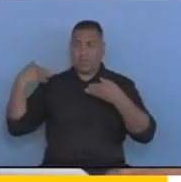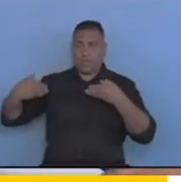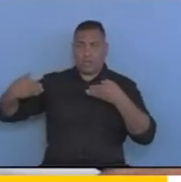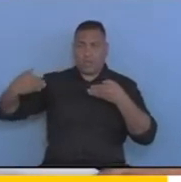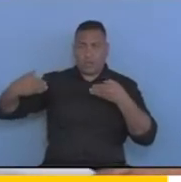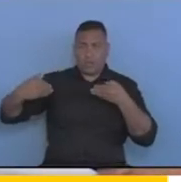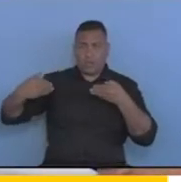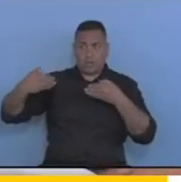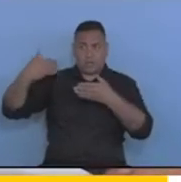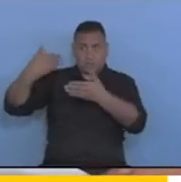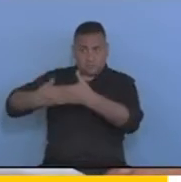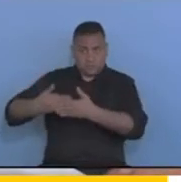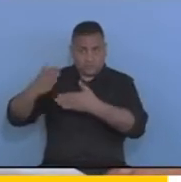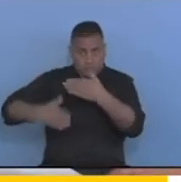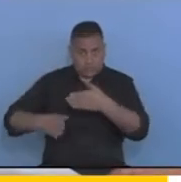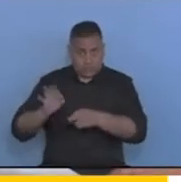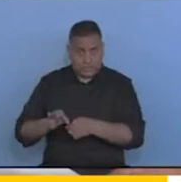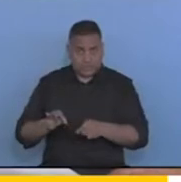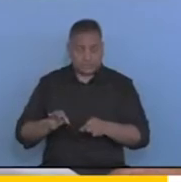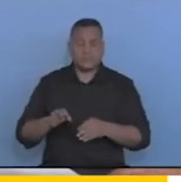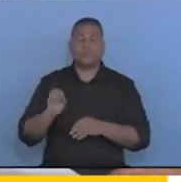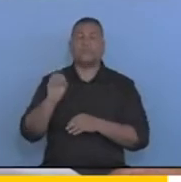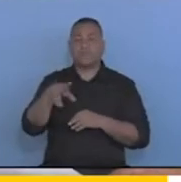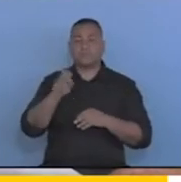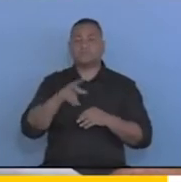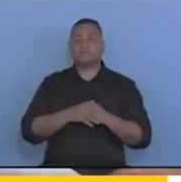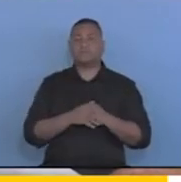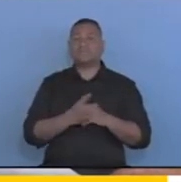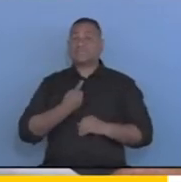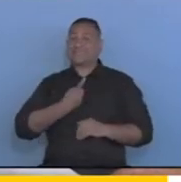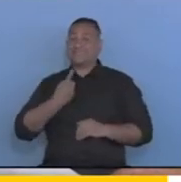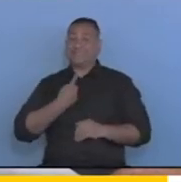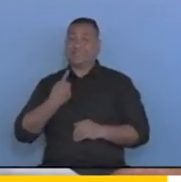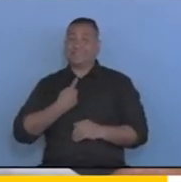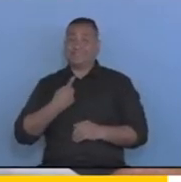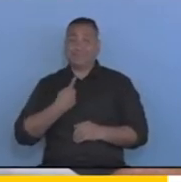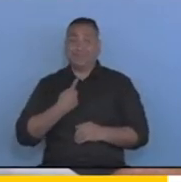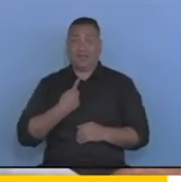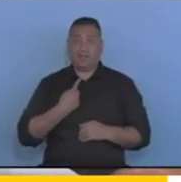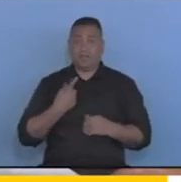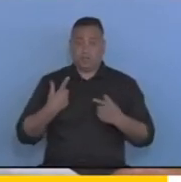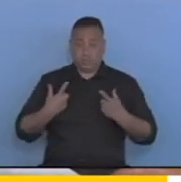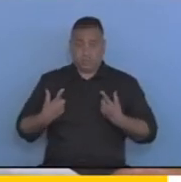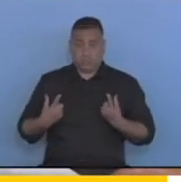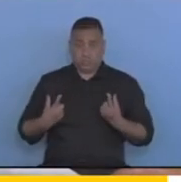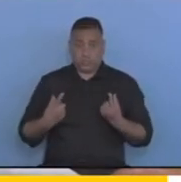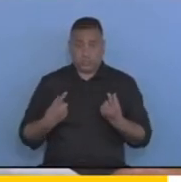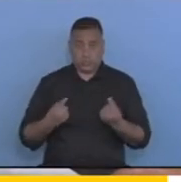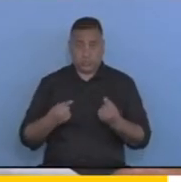is that you apply yourself and do the best that you can. And also